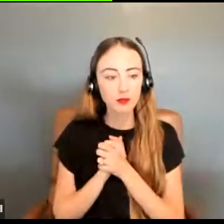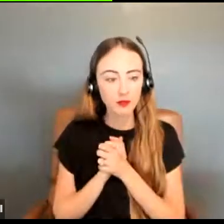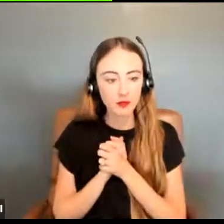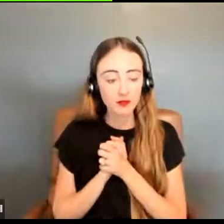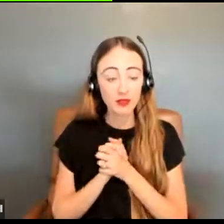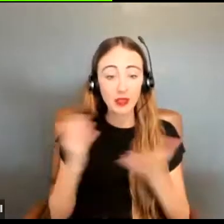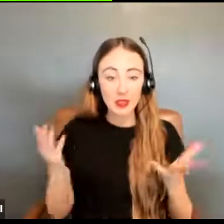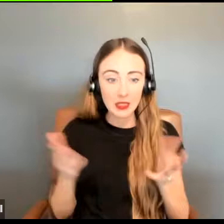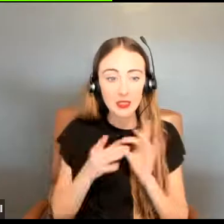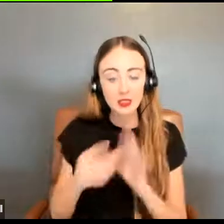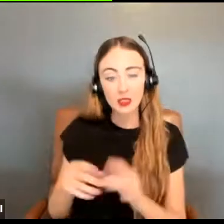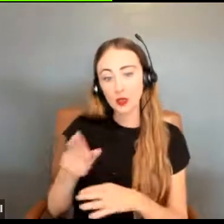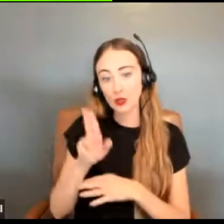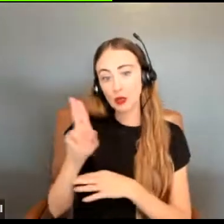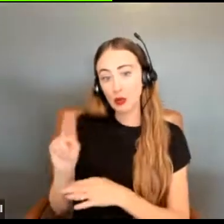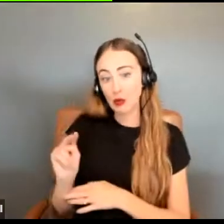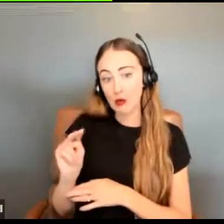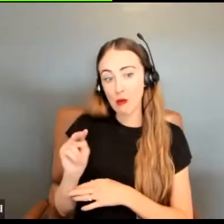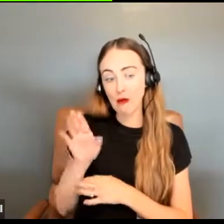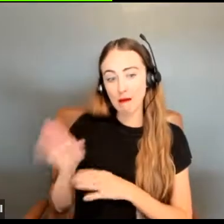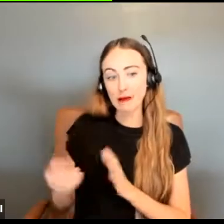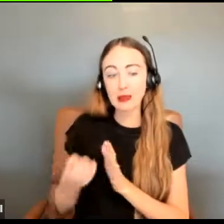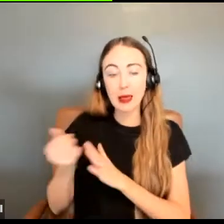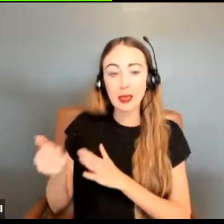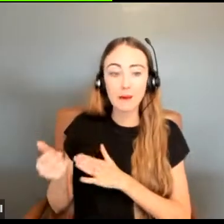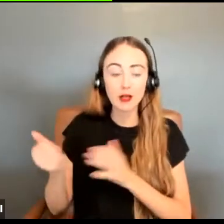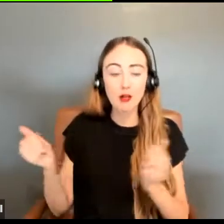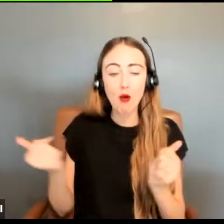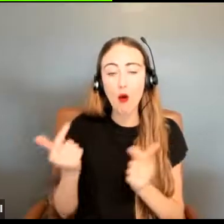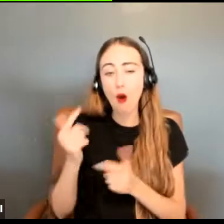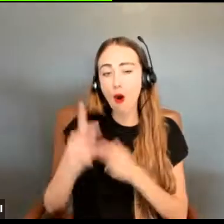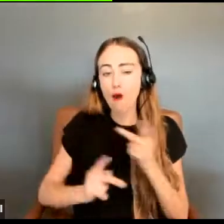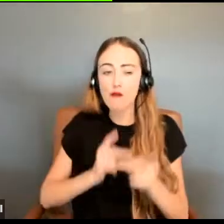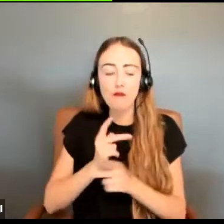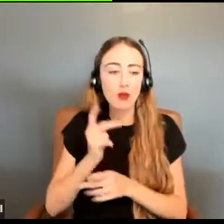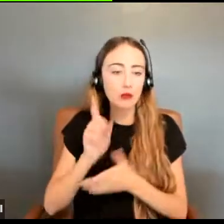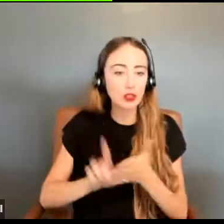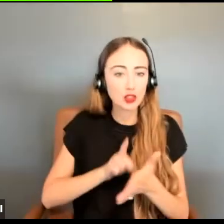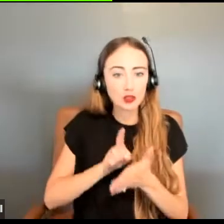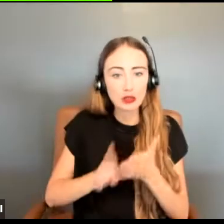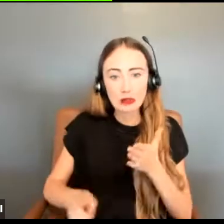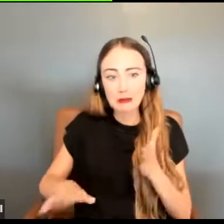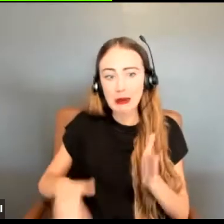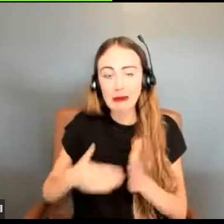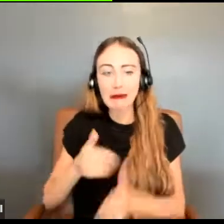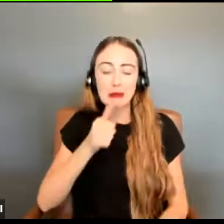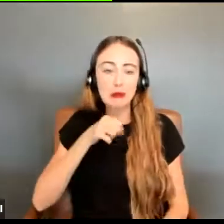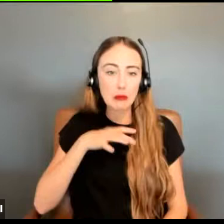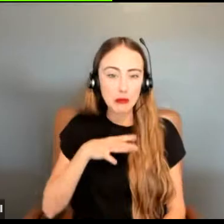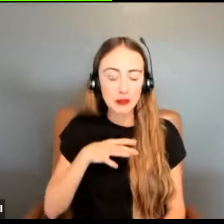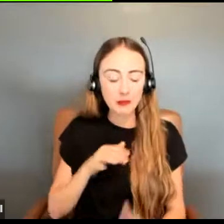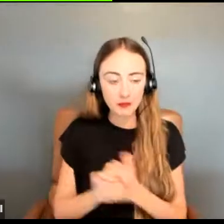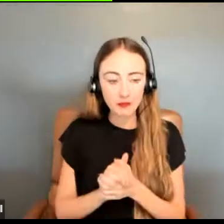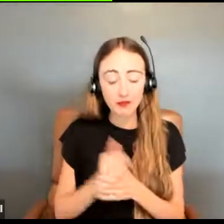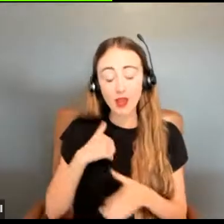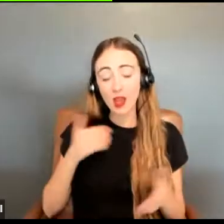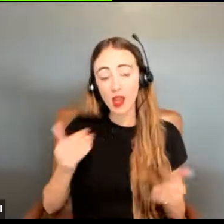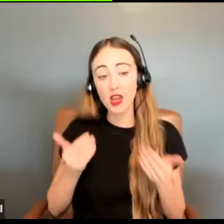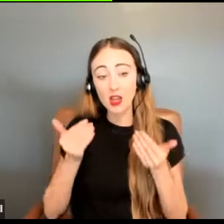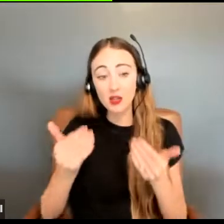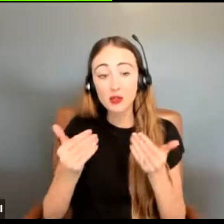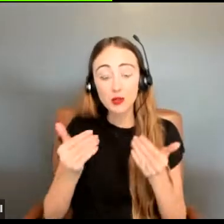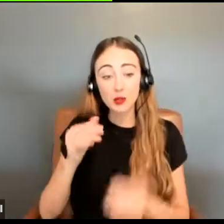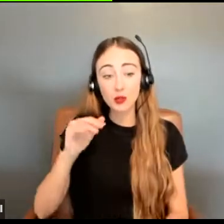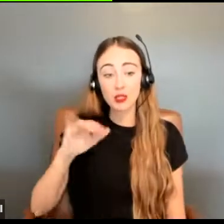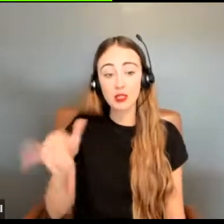Nations' Convention on the Elimination of All Forms of Discrimination Against Women, or CEDAW. I introduced this bill in January